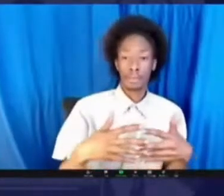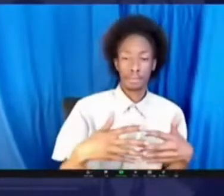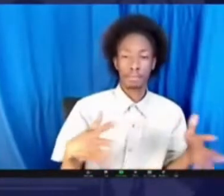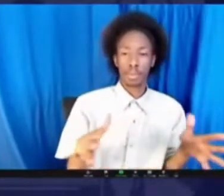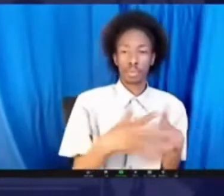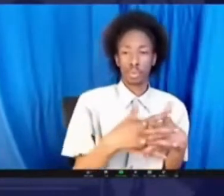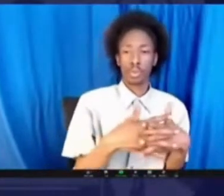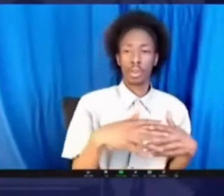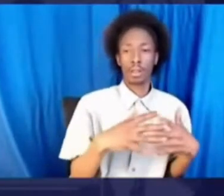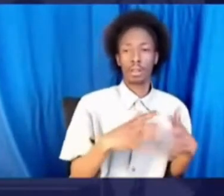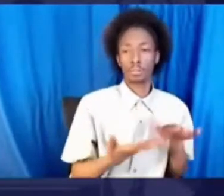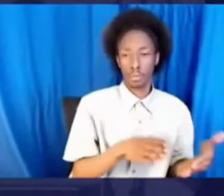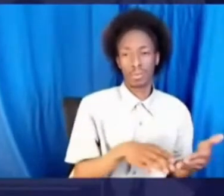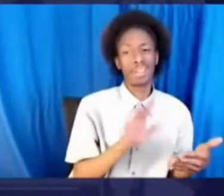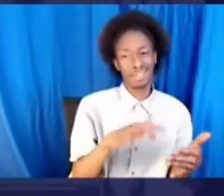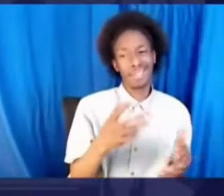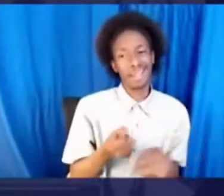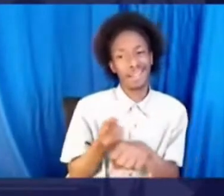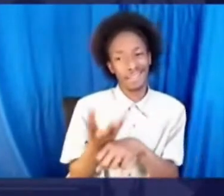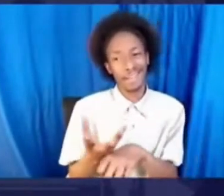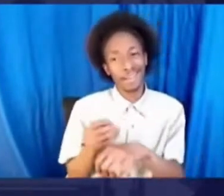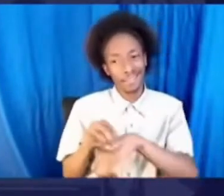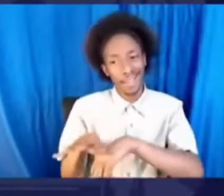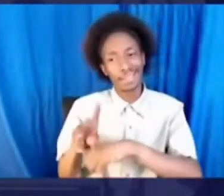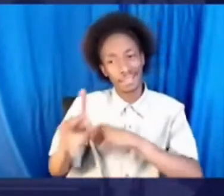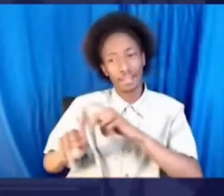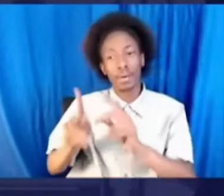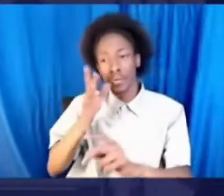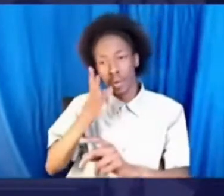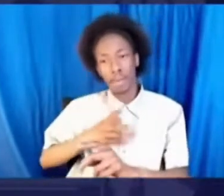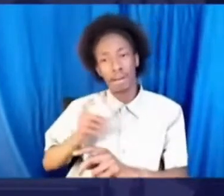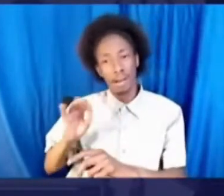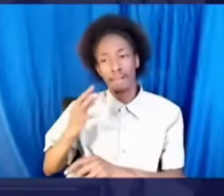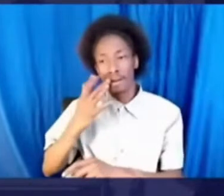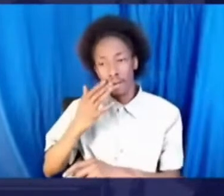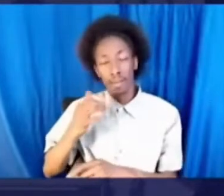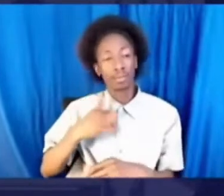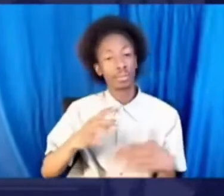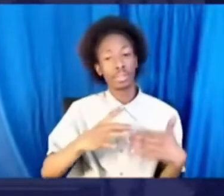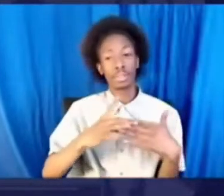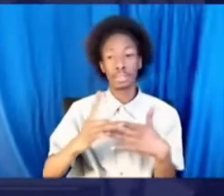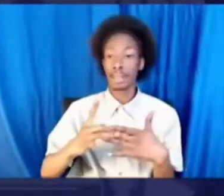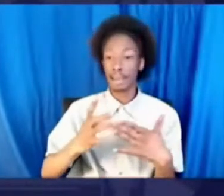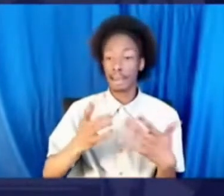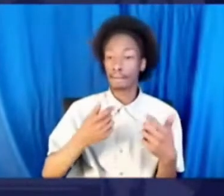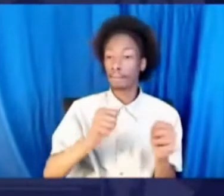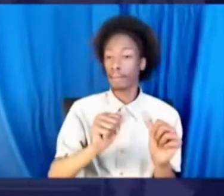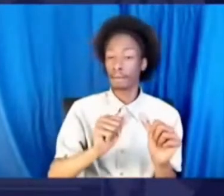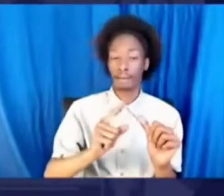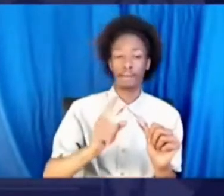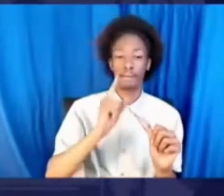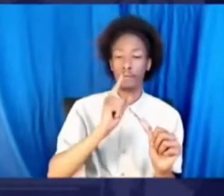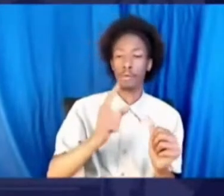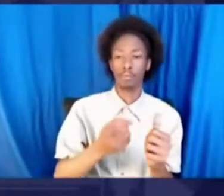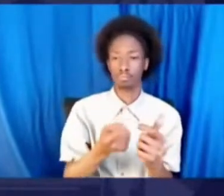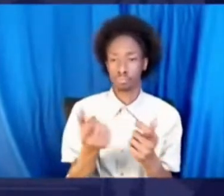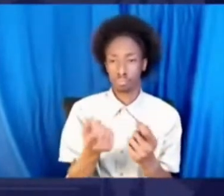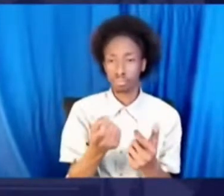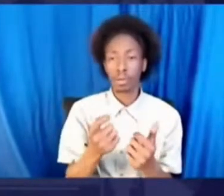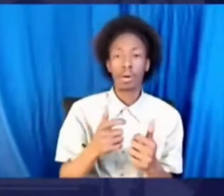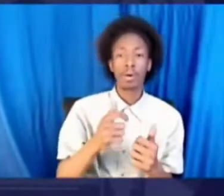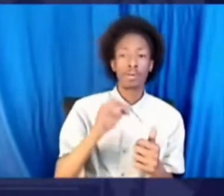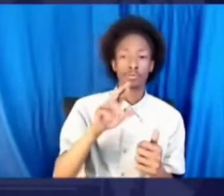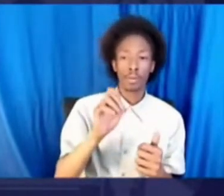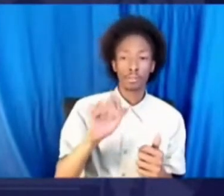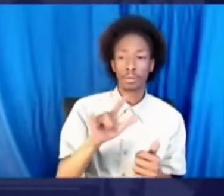disproportionately affects women of color. She's led efforts to root out racial and ethnic discrimination in